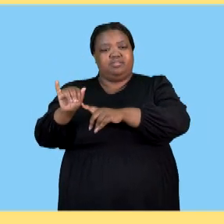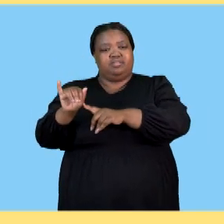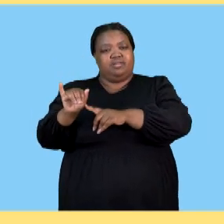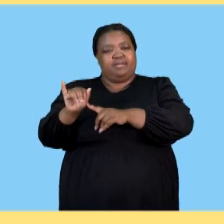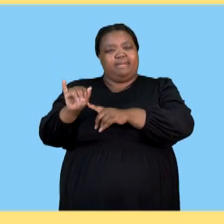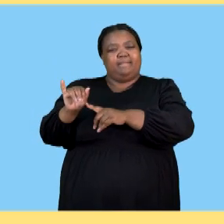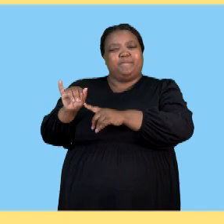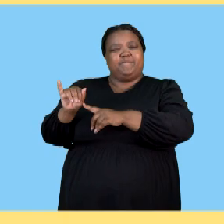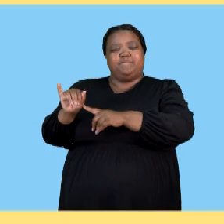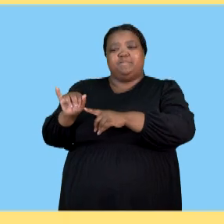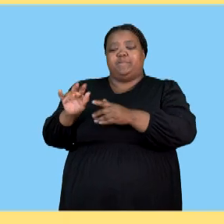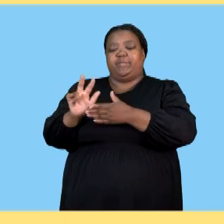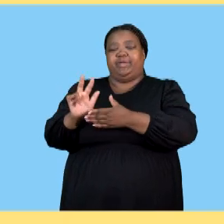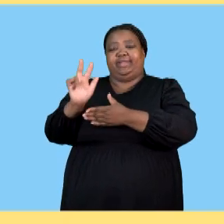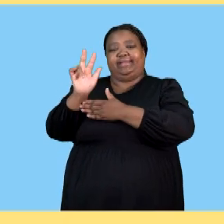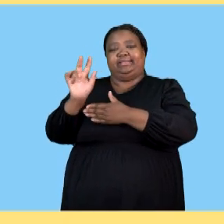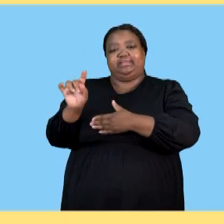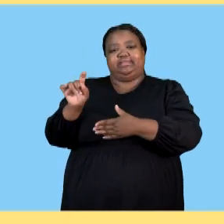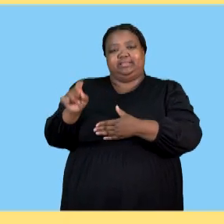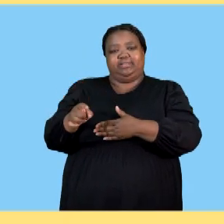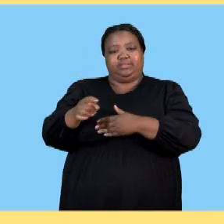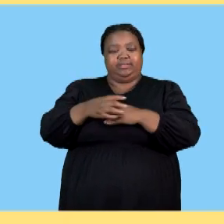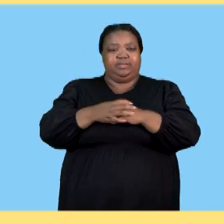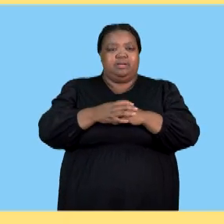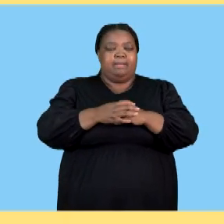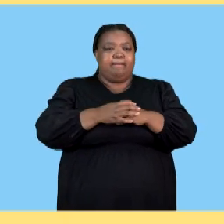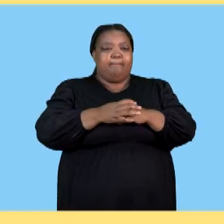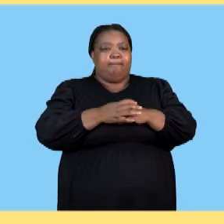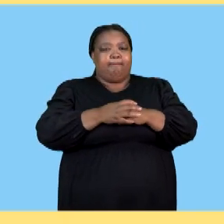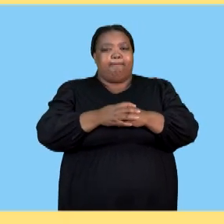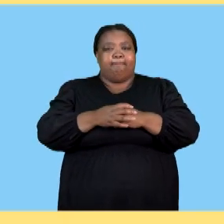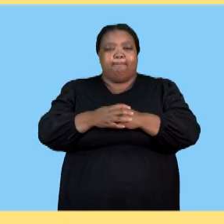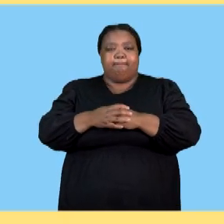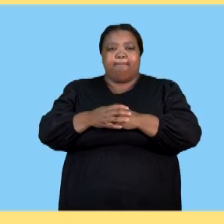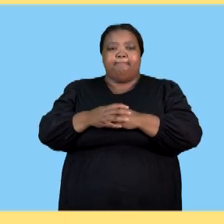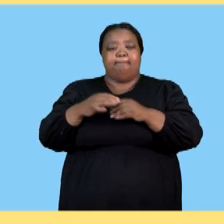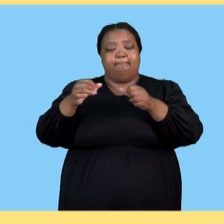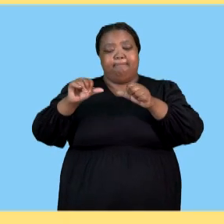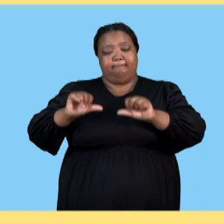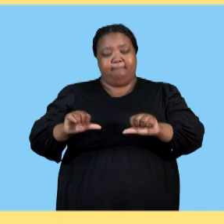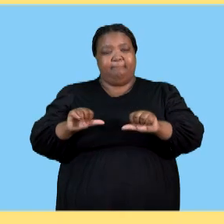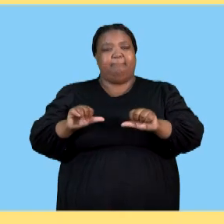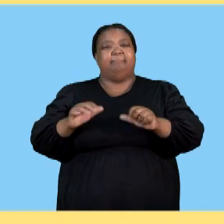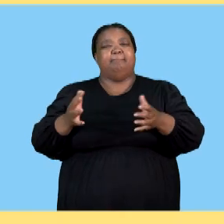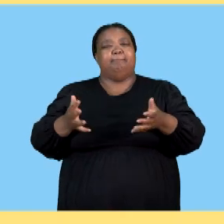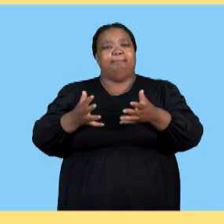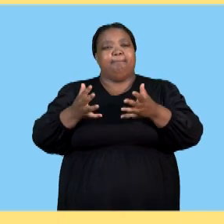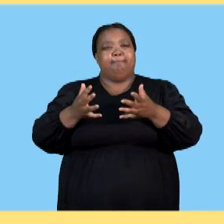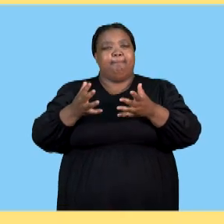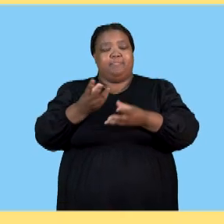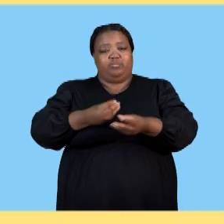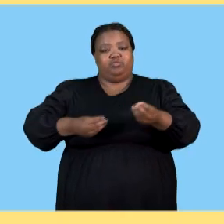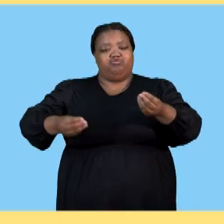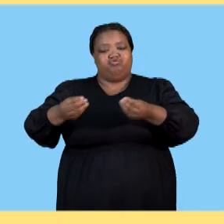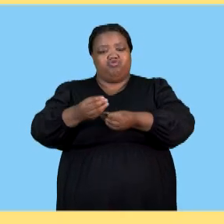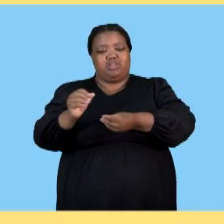and my inventory is 18,000. There is inventory. My next one is trade and